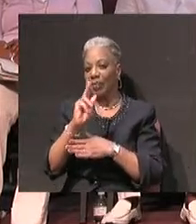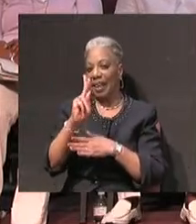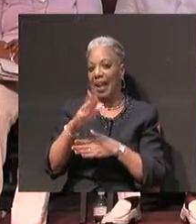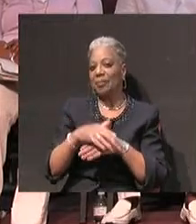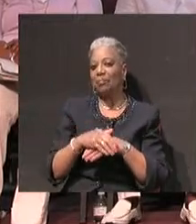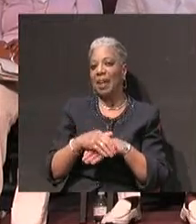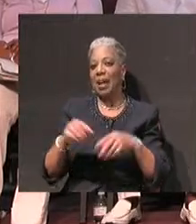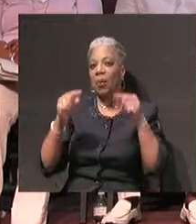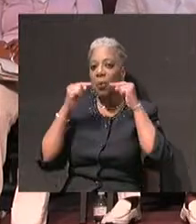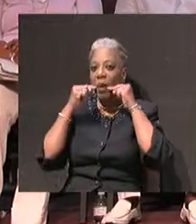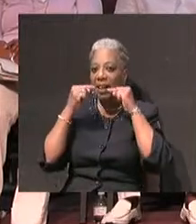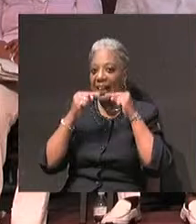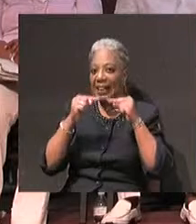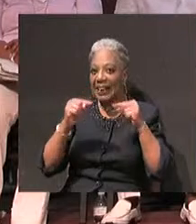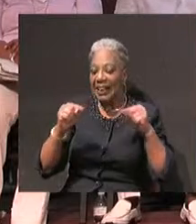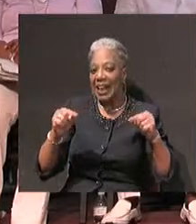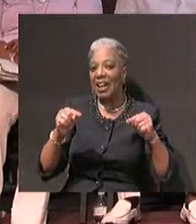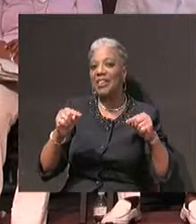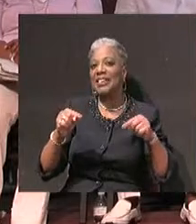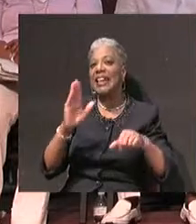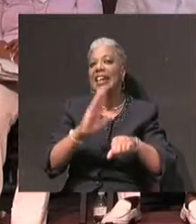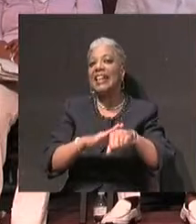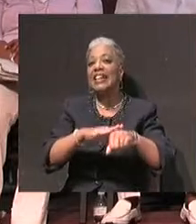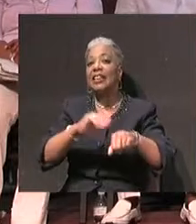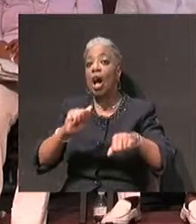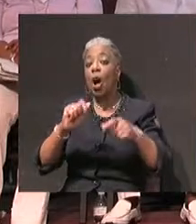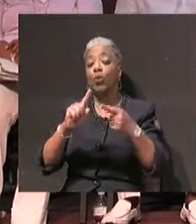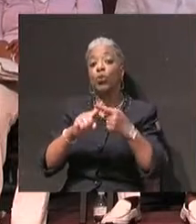announce his calling to preach.